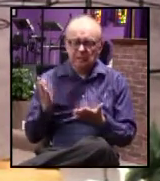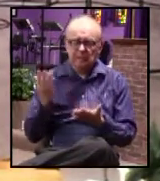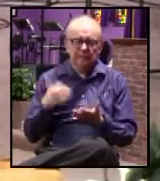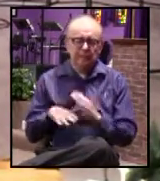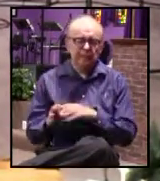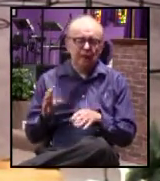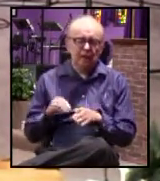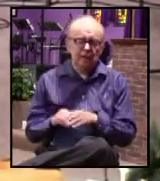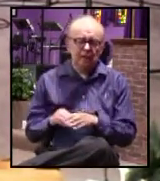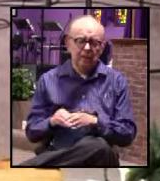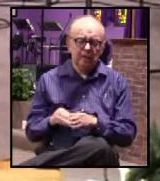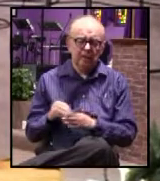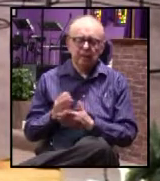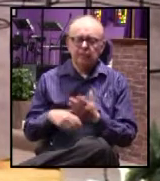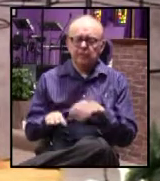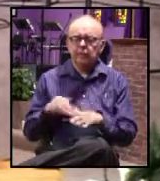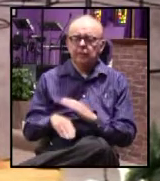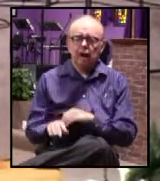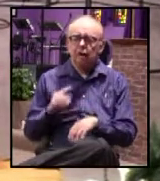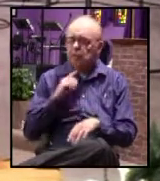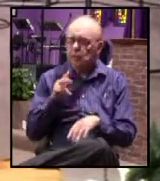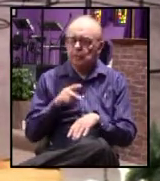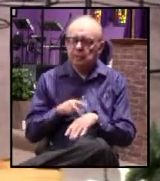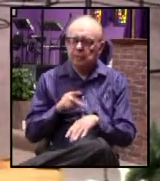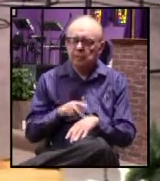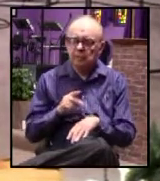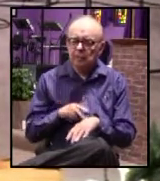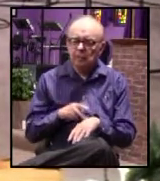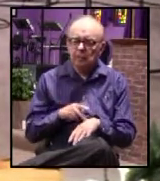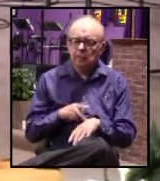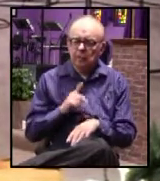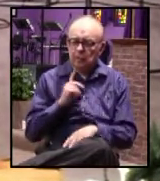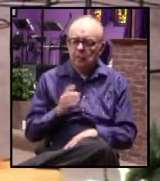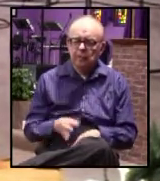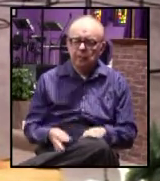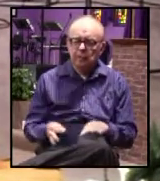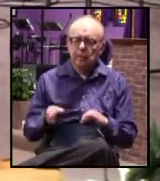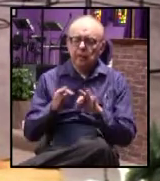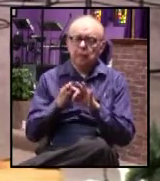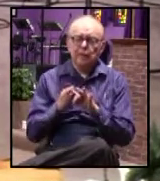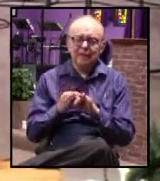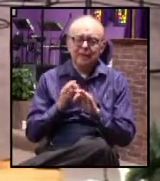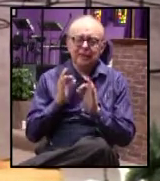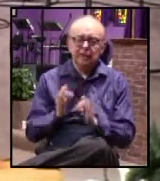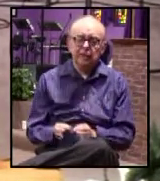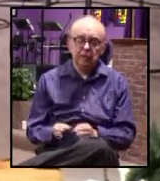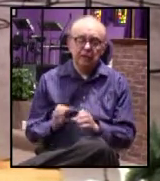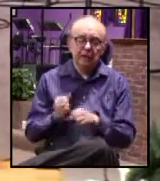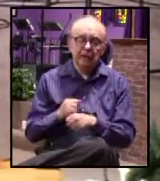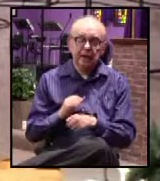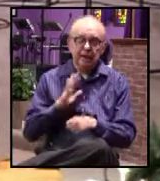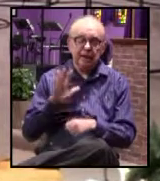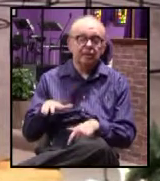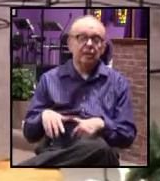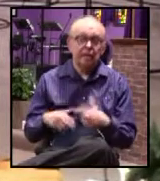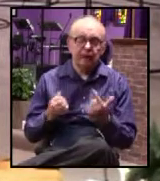into, but something inside him told him that this was the most important decision he would ever make in his